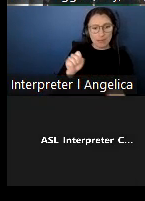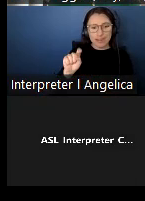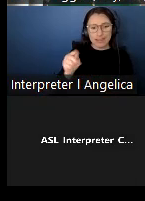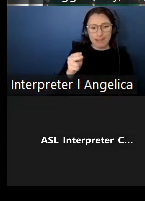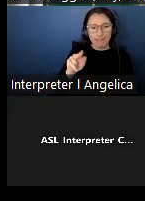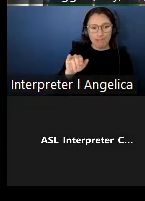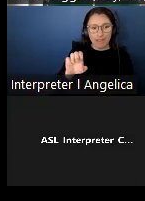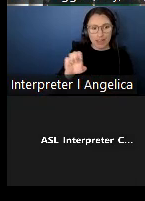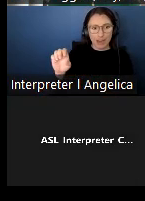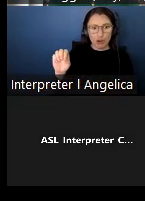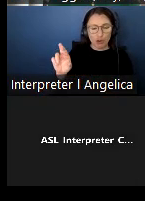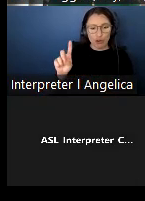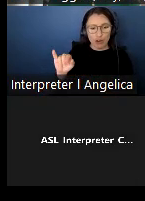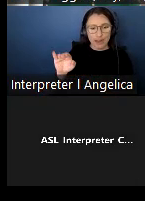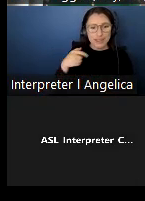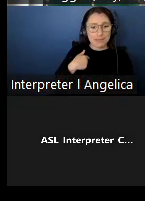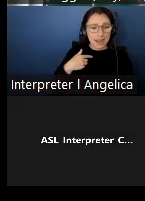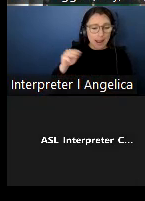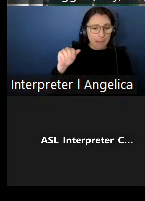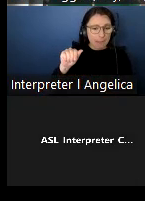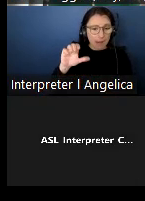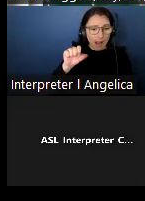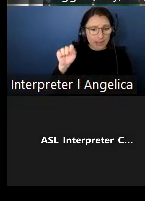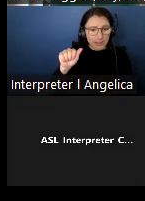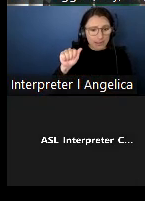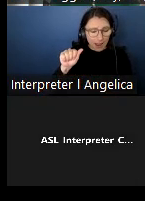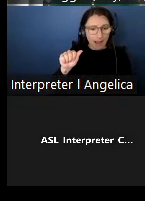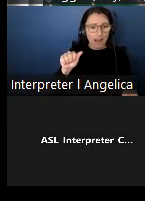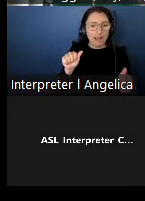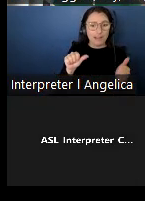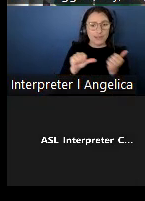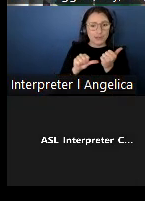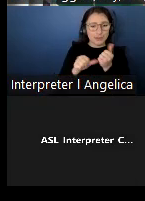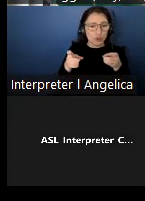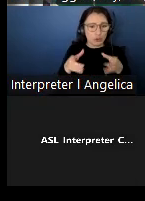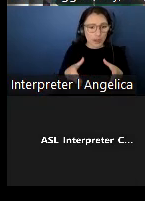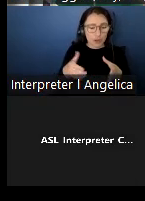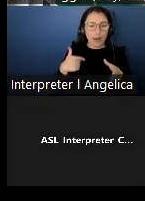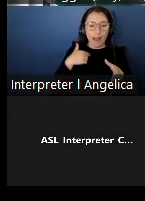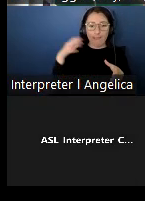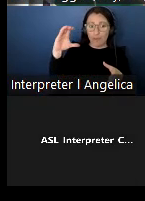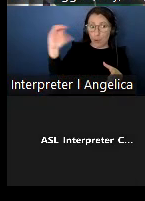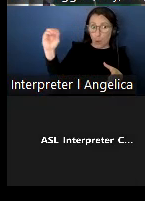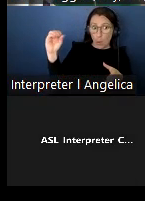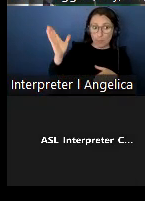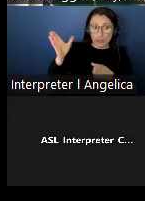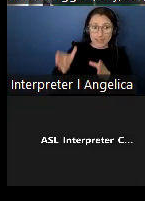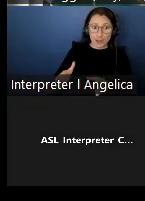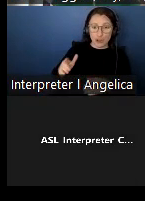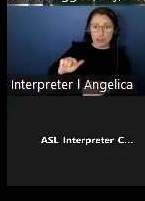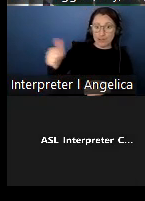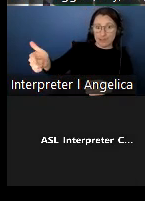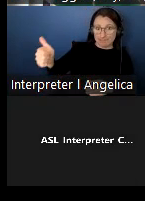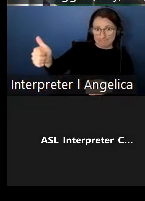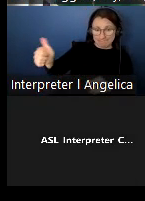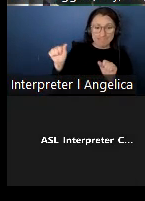CASA's Associate Director. I have a co-presenter with me this morning, so I want to pause here for them to introduce